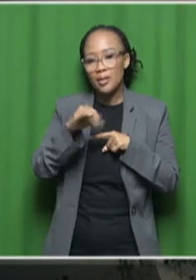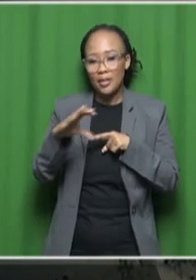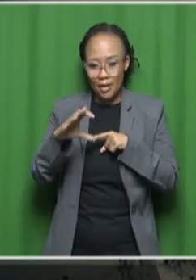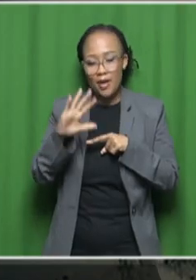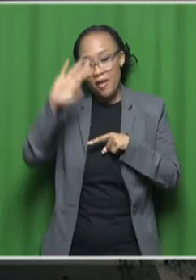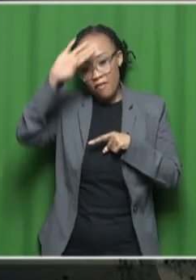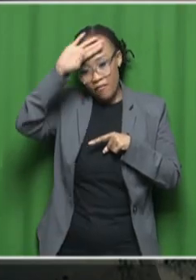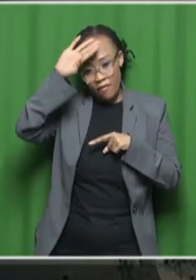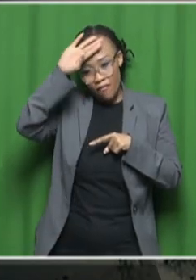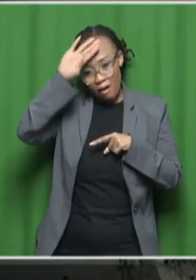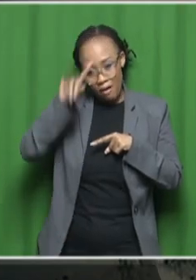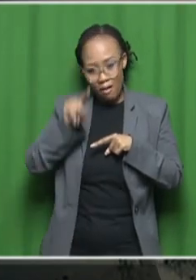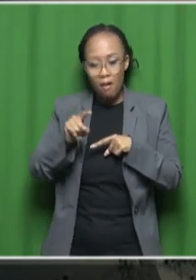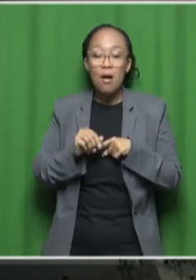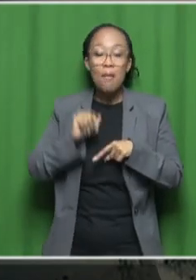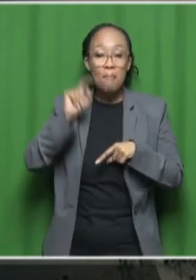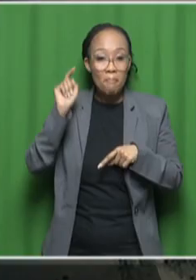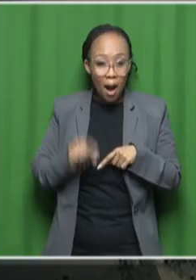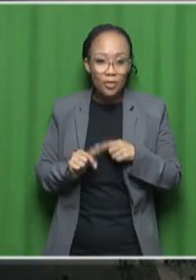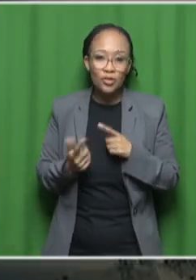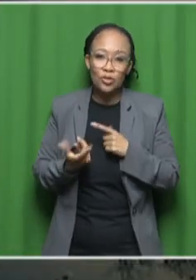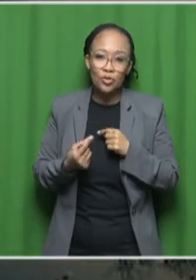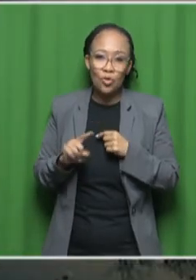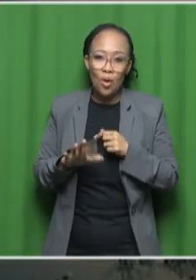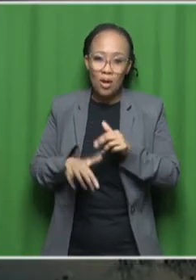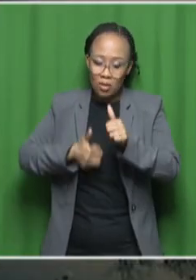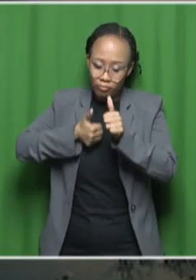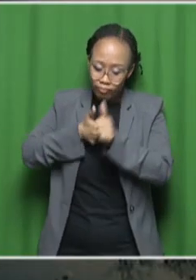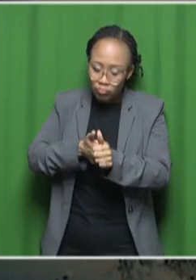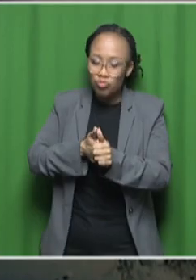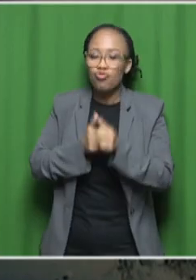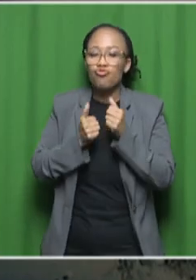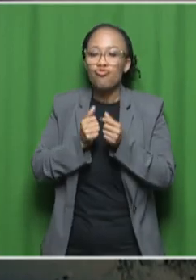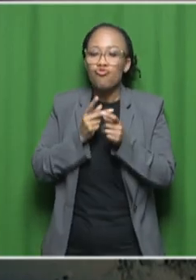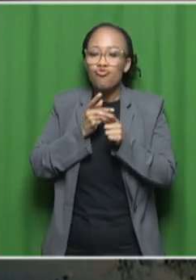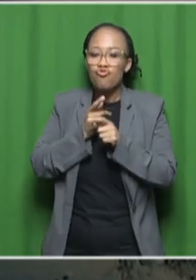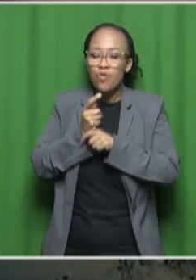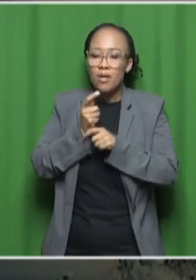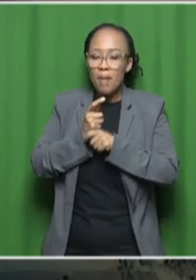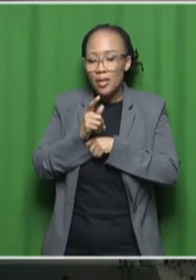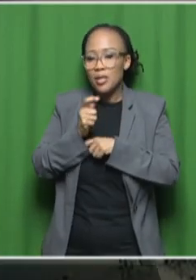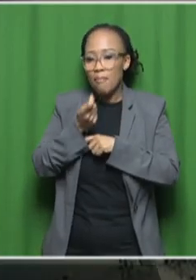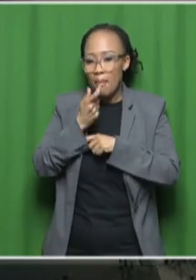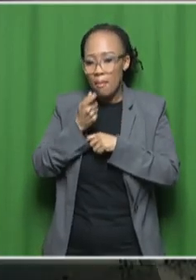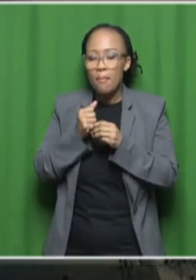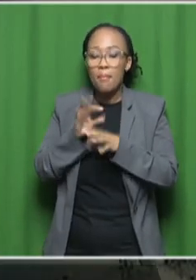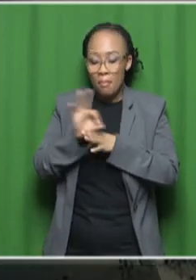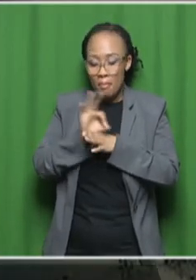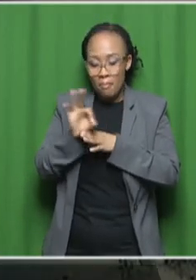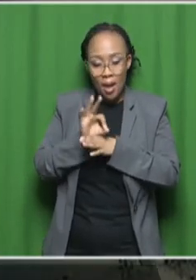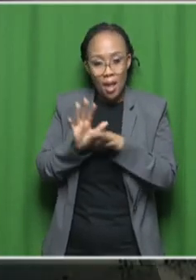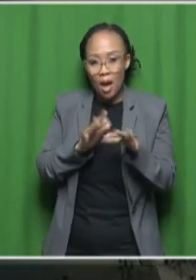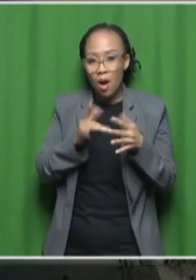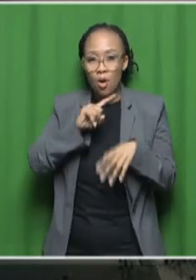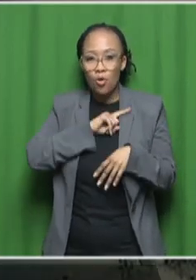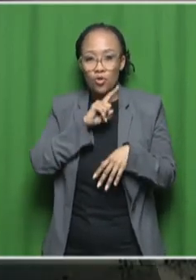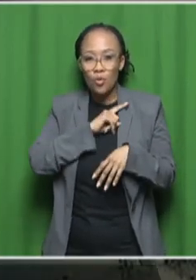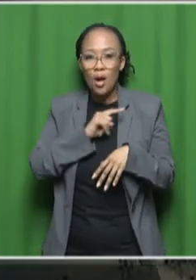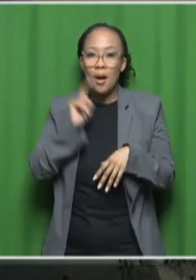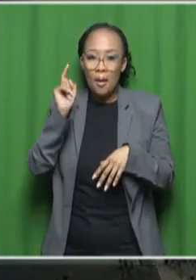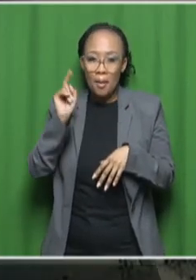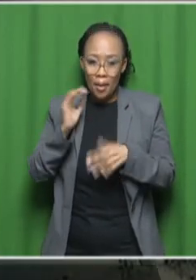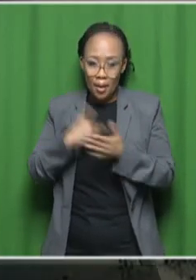actually adhere to the prescribed treatment plan? And how is this likely to affect their long-term health,